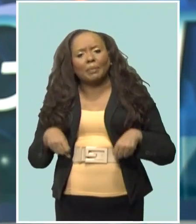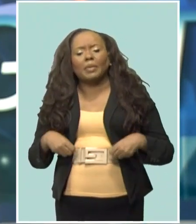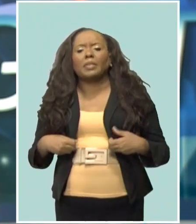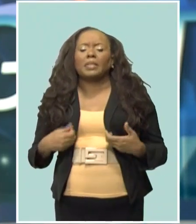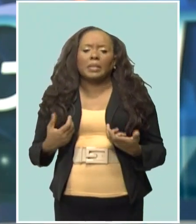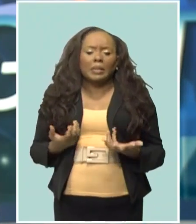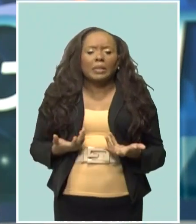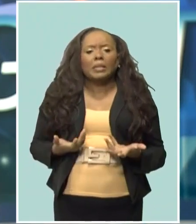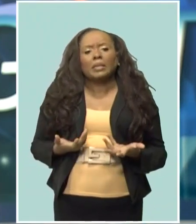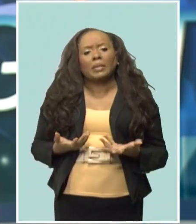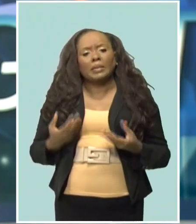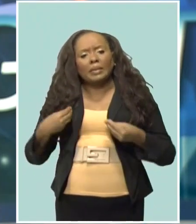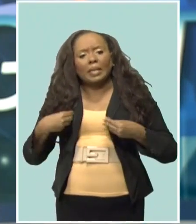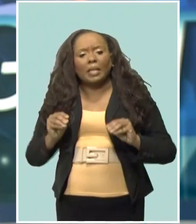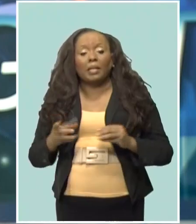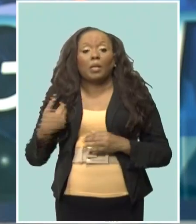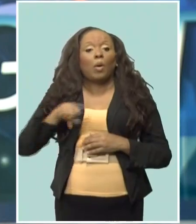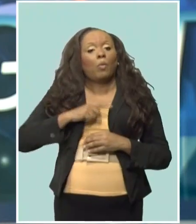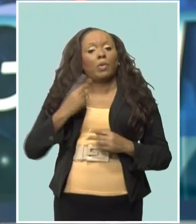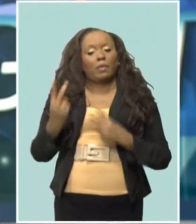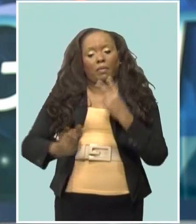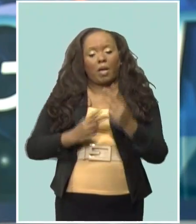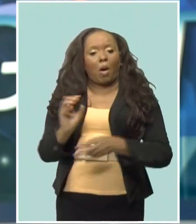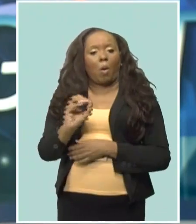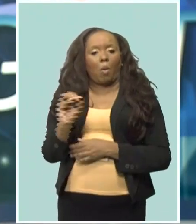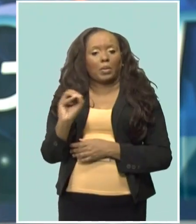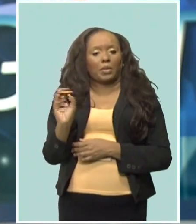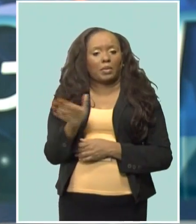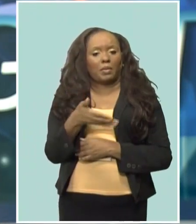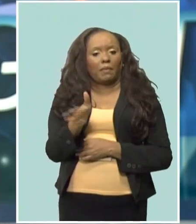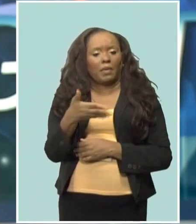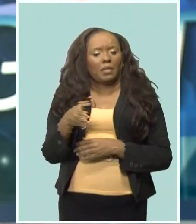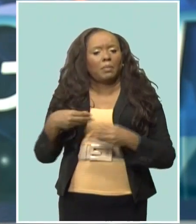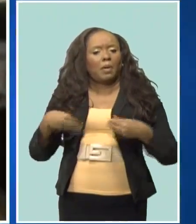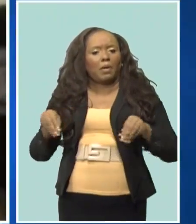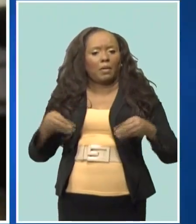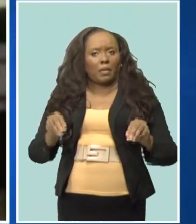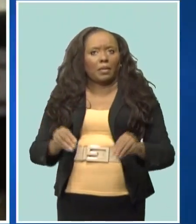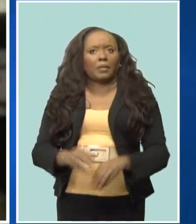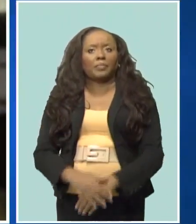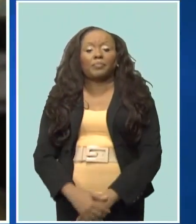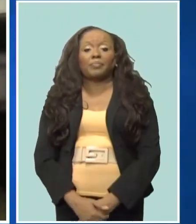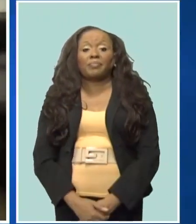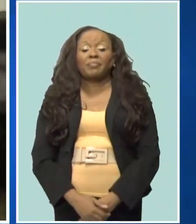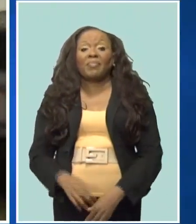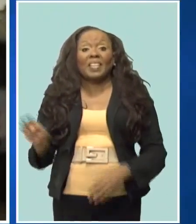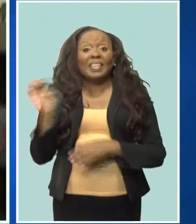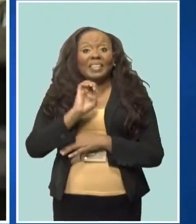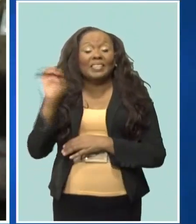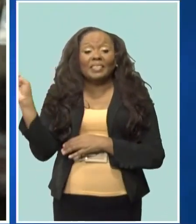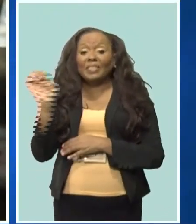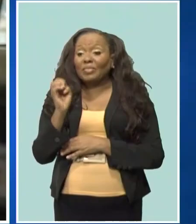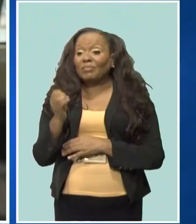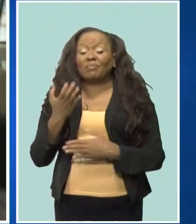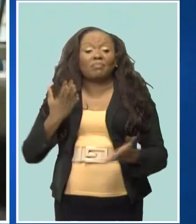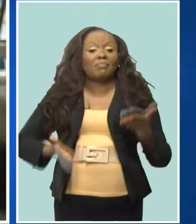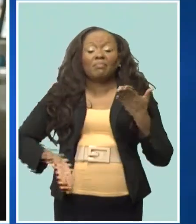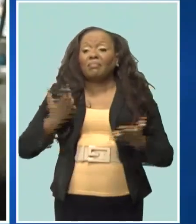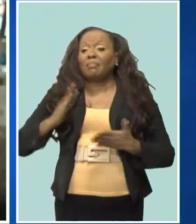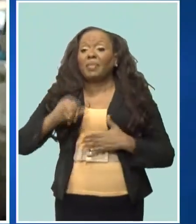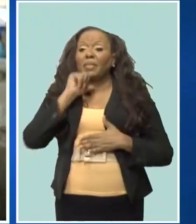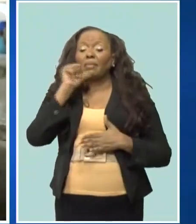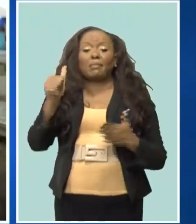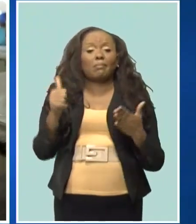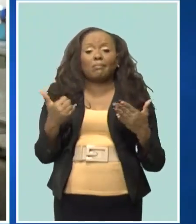the Borinda Cox Fish Market in Oysens and files this report. Easter may not be as fruitful for some fish vendors